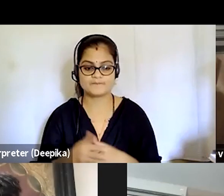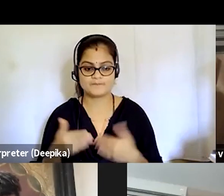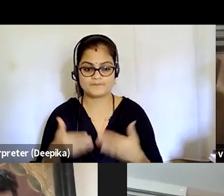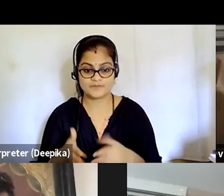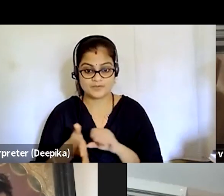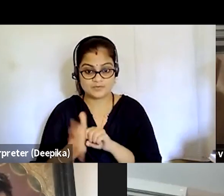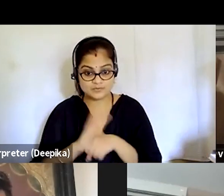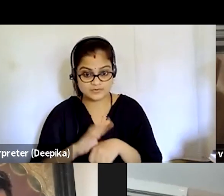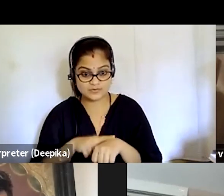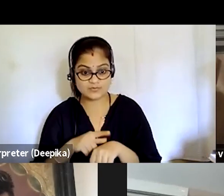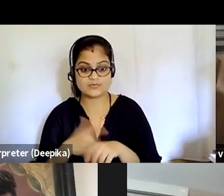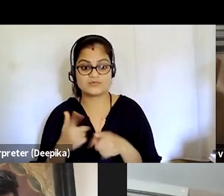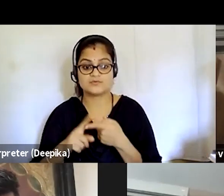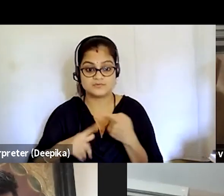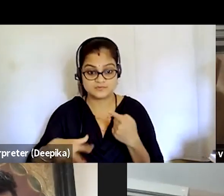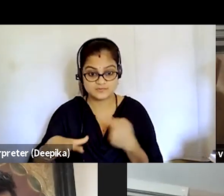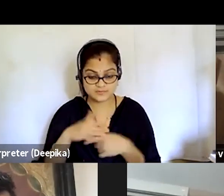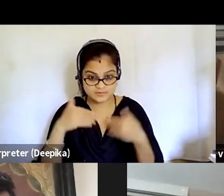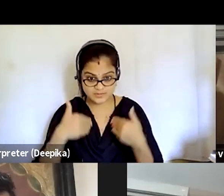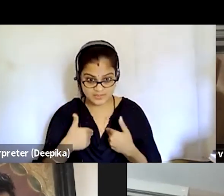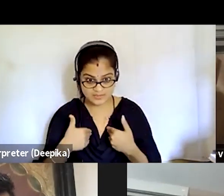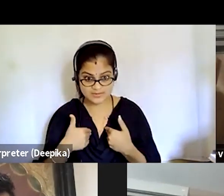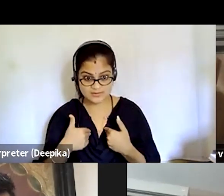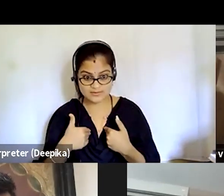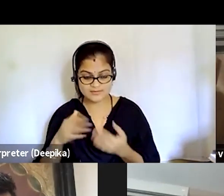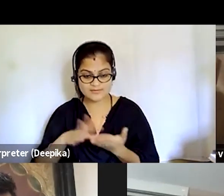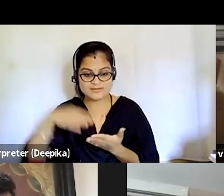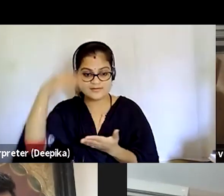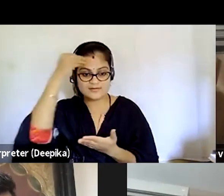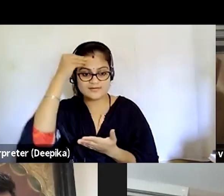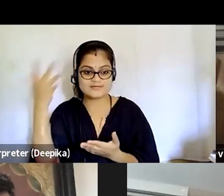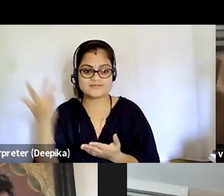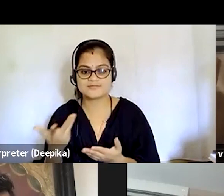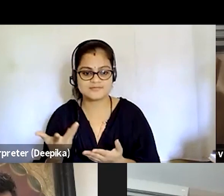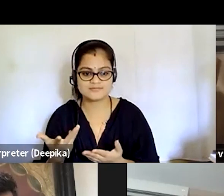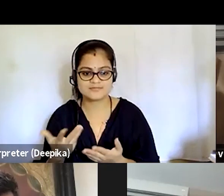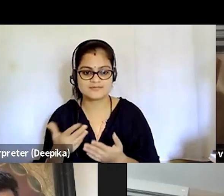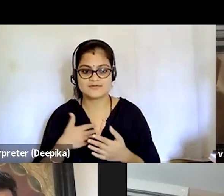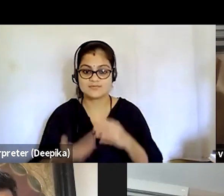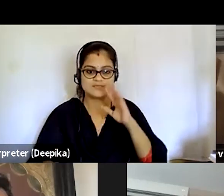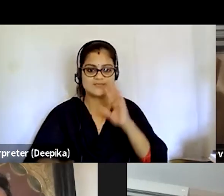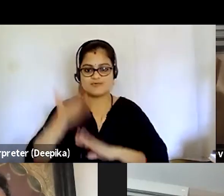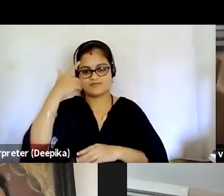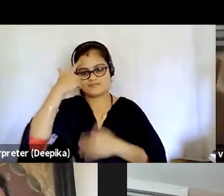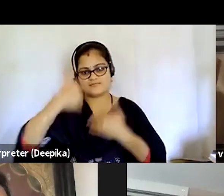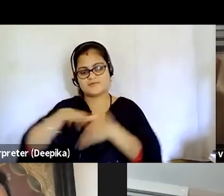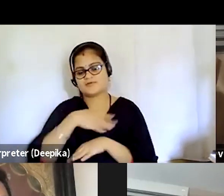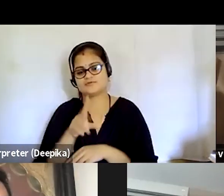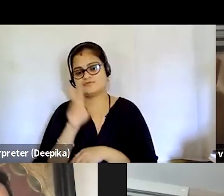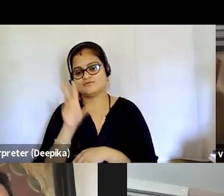COVID or the situation has for me taught me that you can't really plan too much ahead. You can